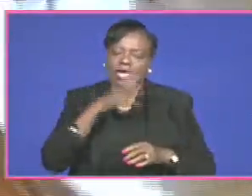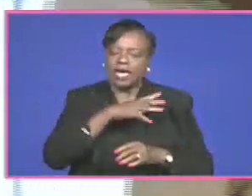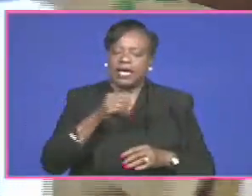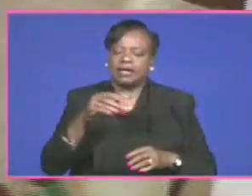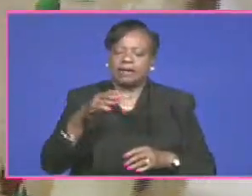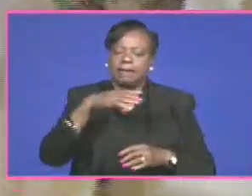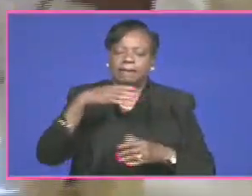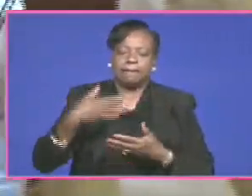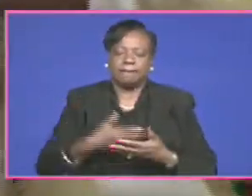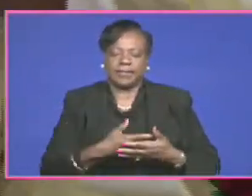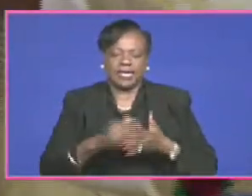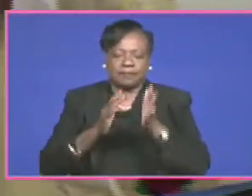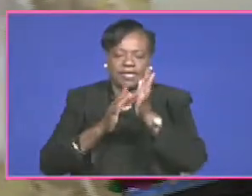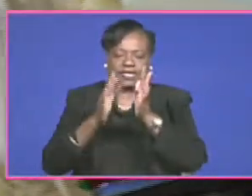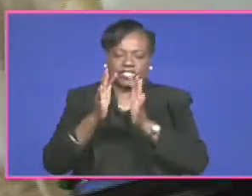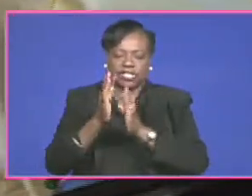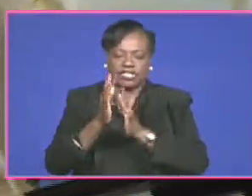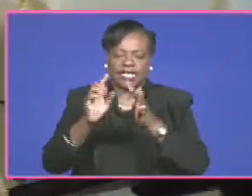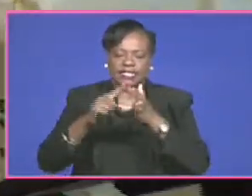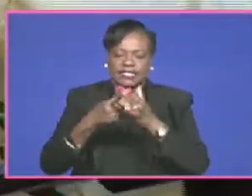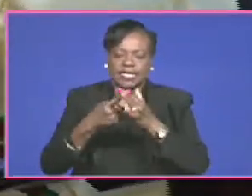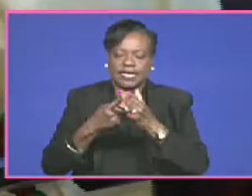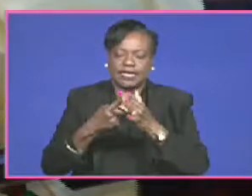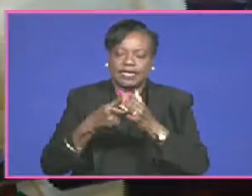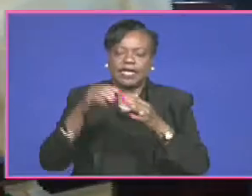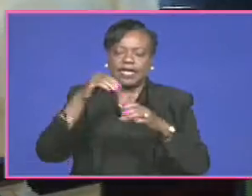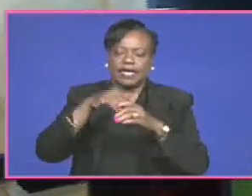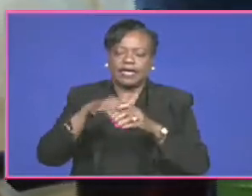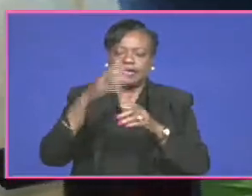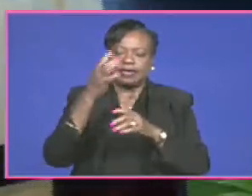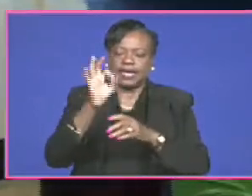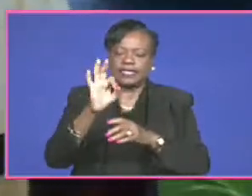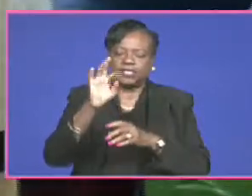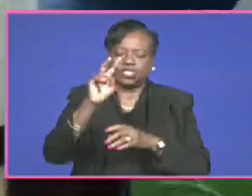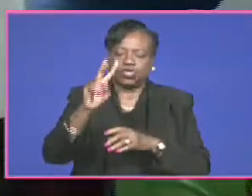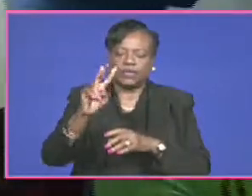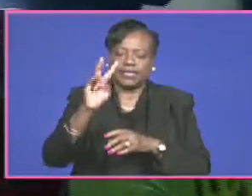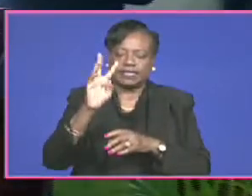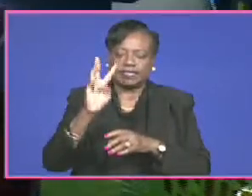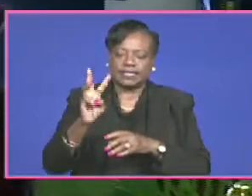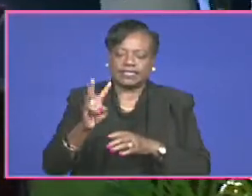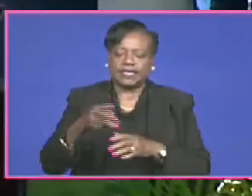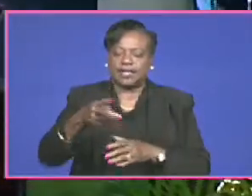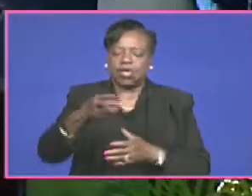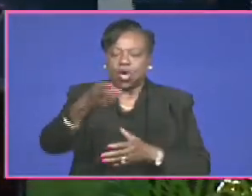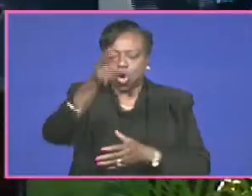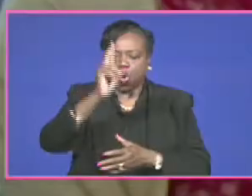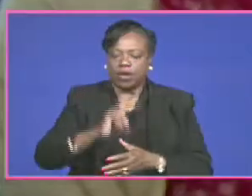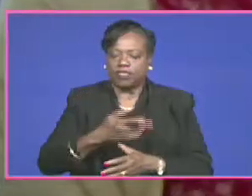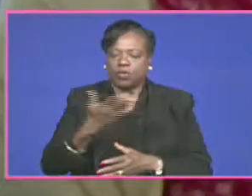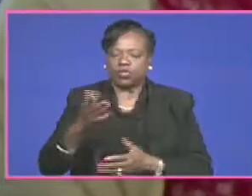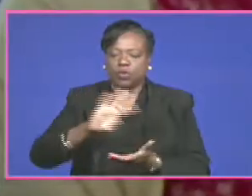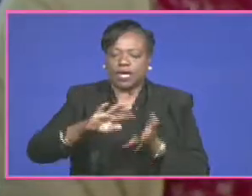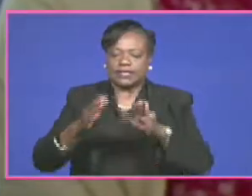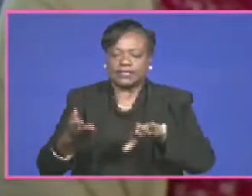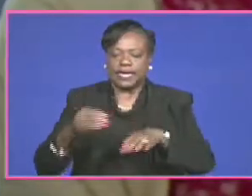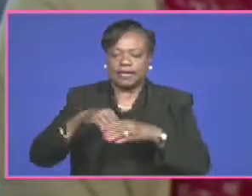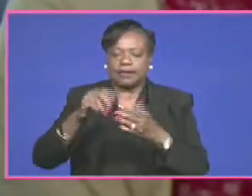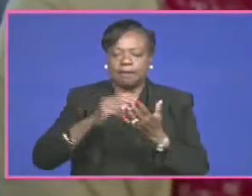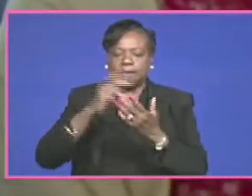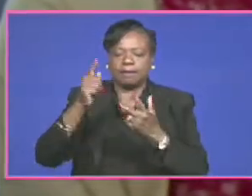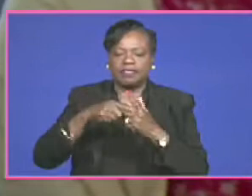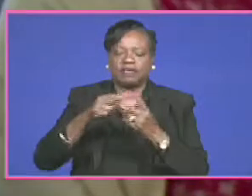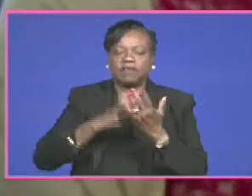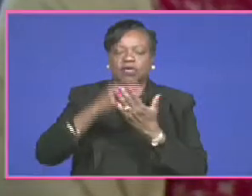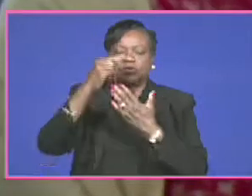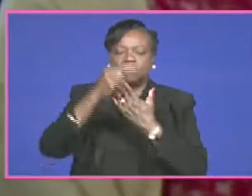in November 1926, and the church also honors those who have departed during the month of November. Prime Minister Dr. The Honorable